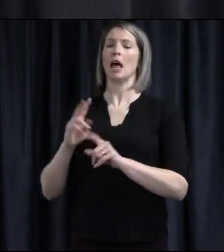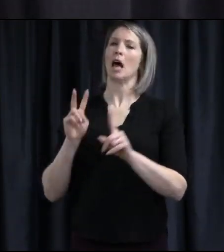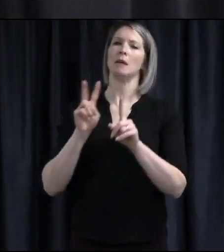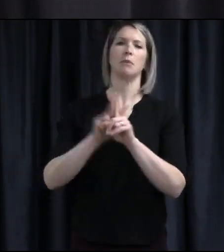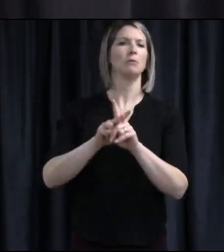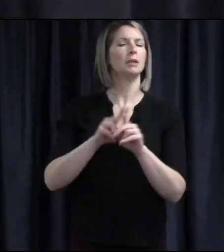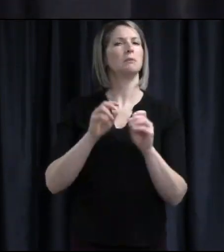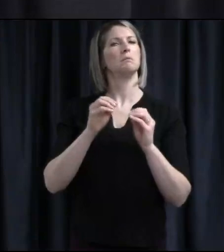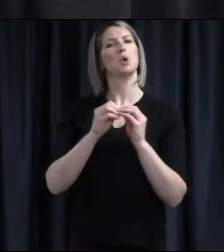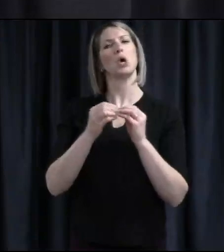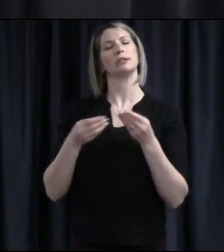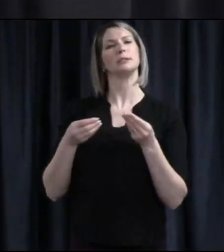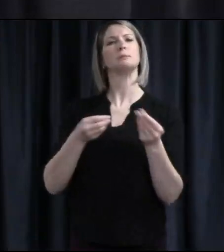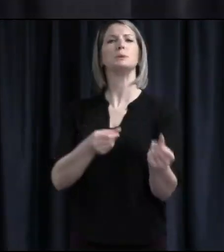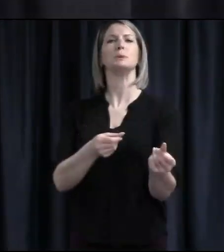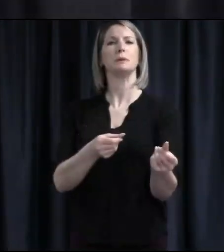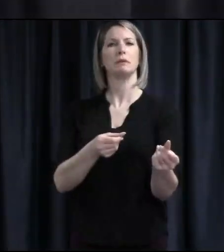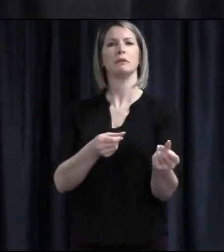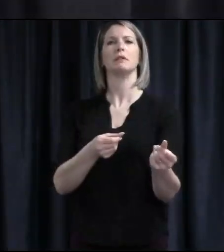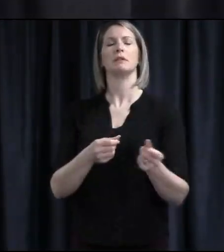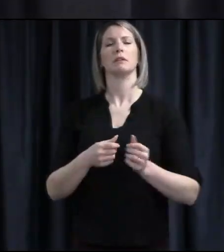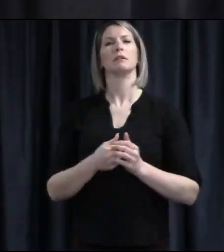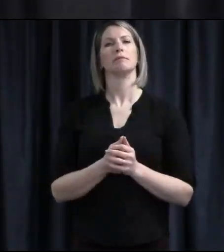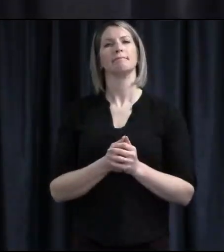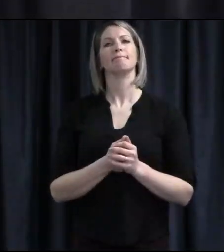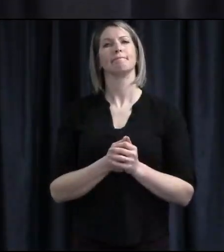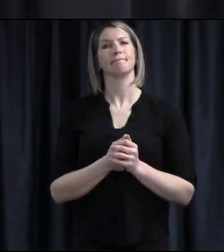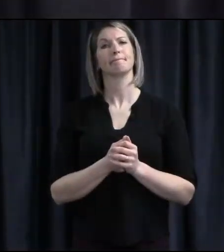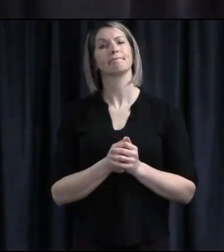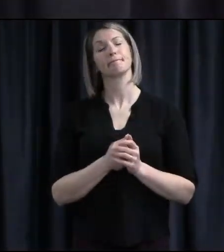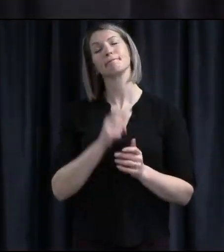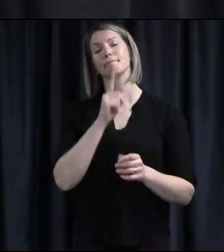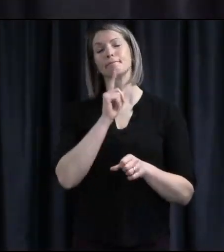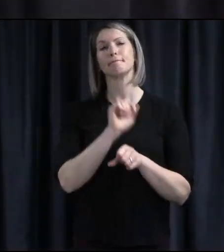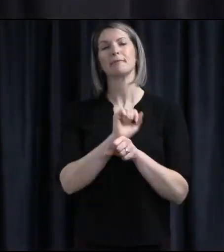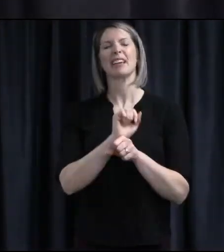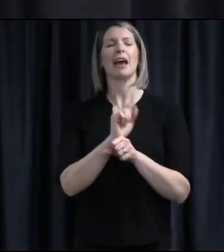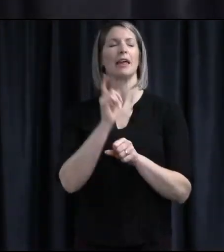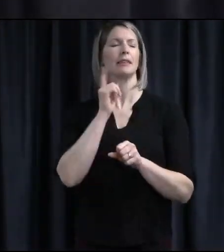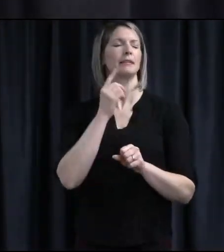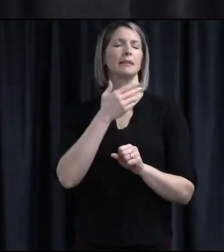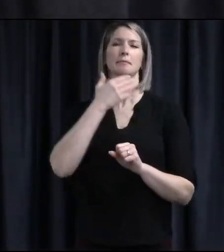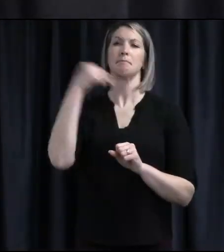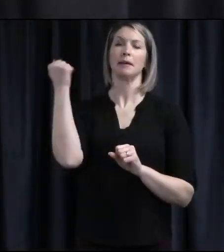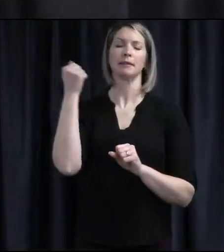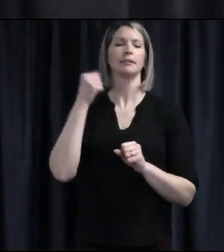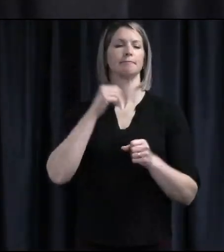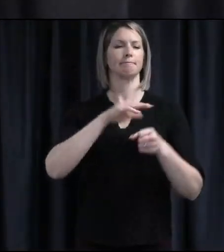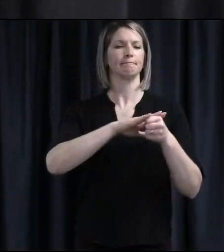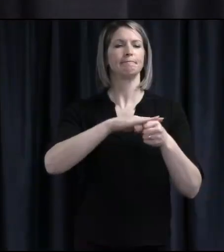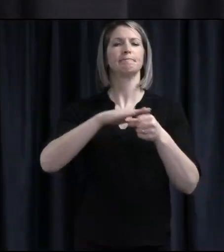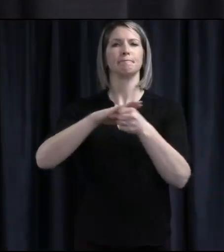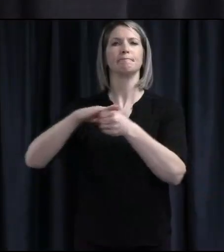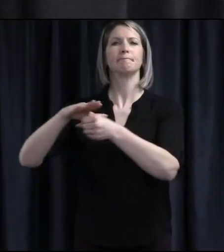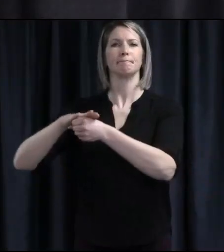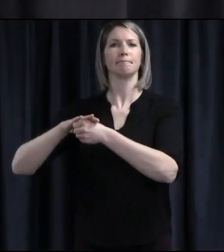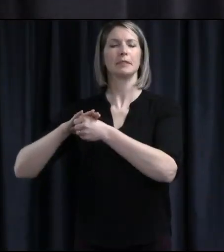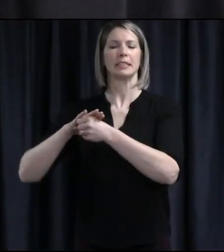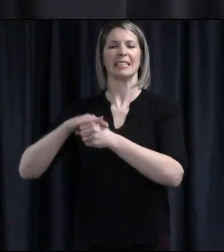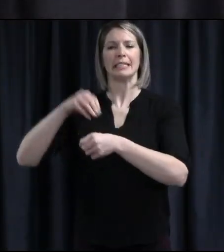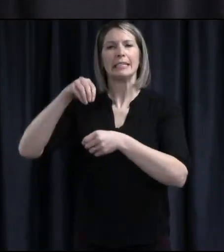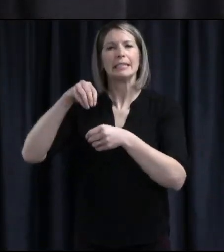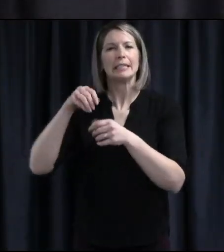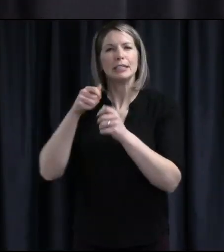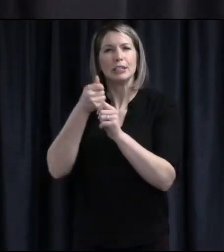So there is some efficiency in all of this, but it really is the most efficient way for us to do this testing in the